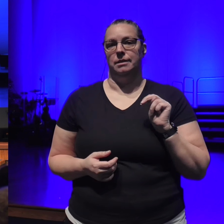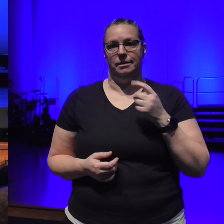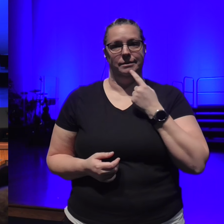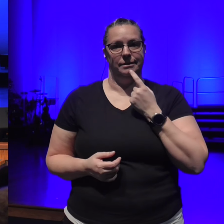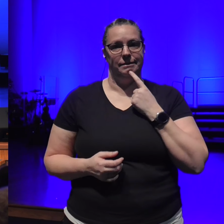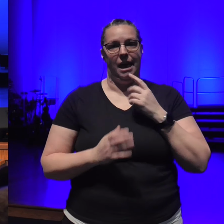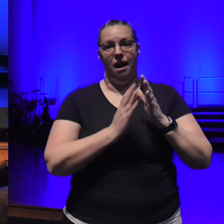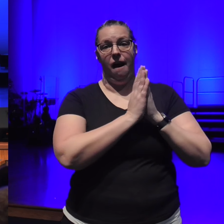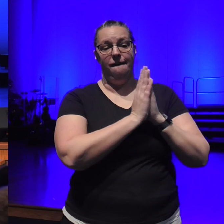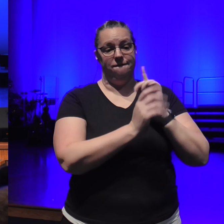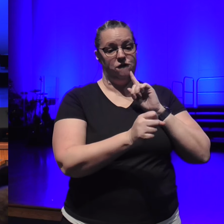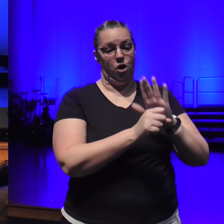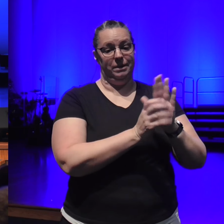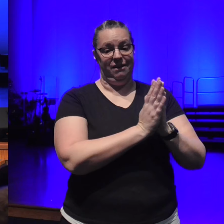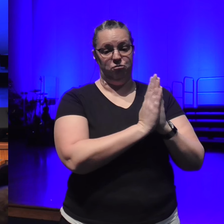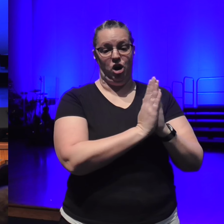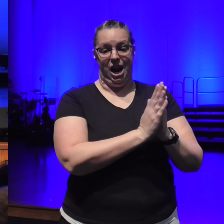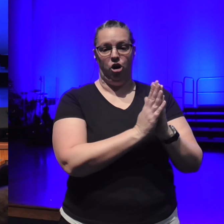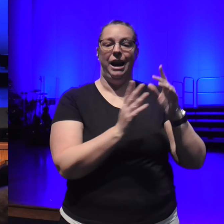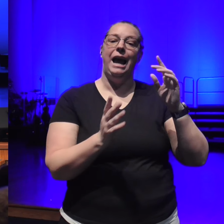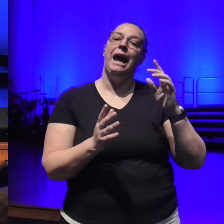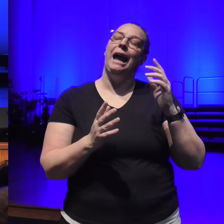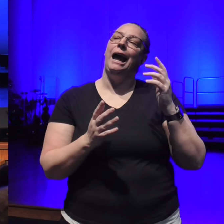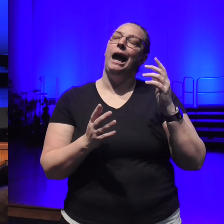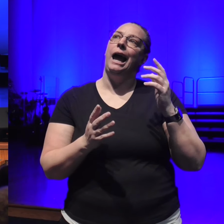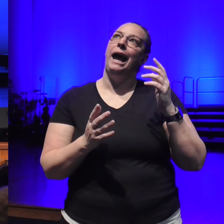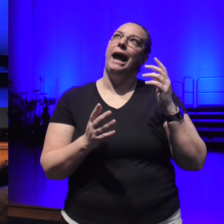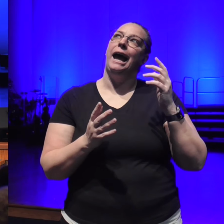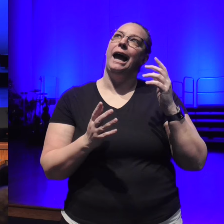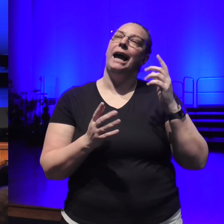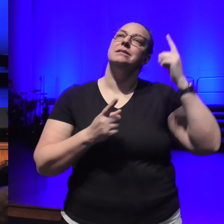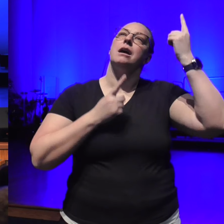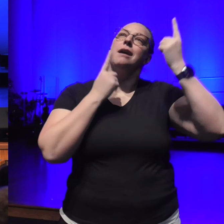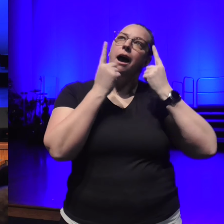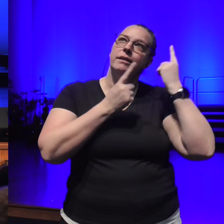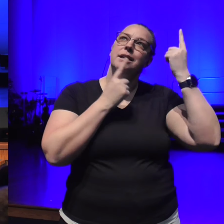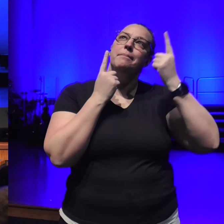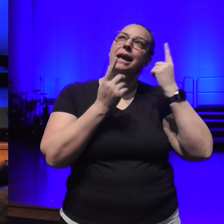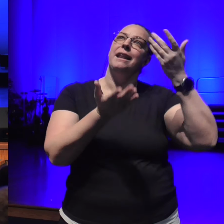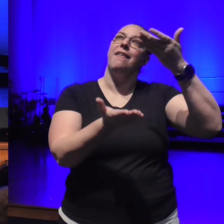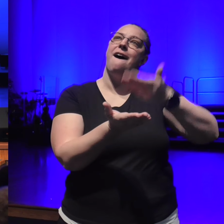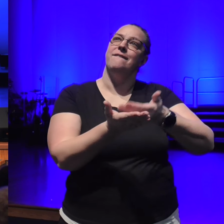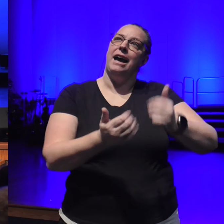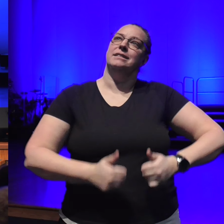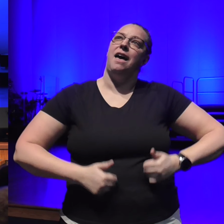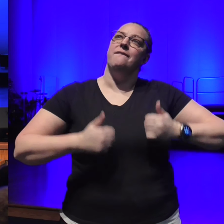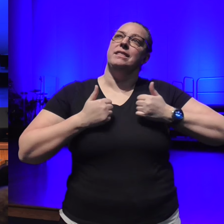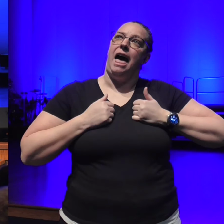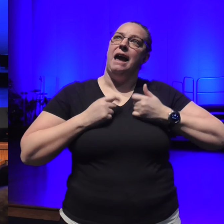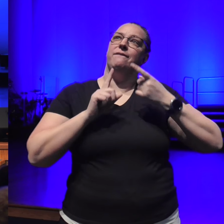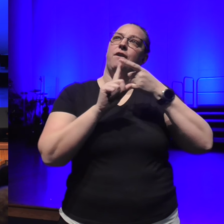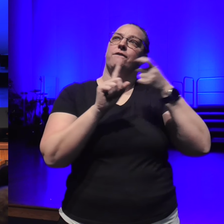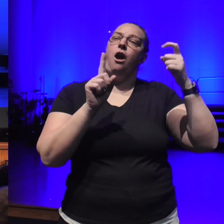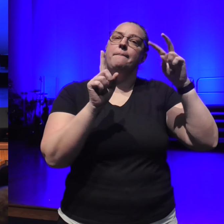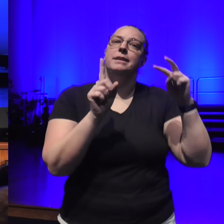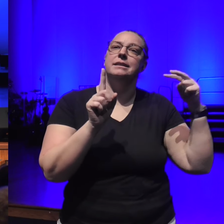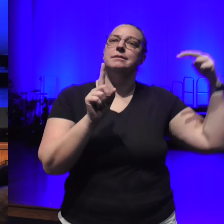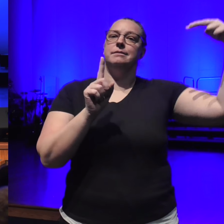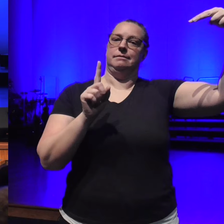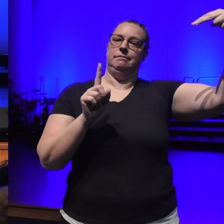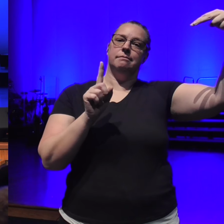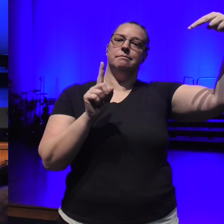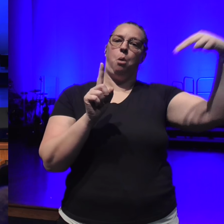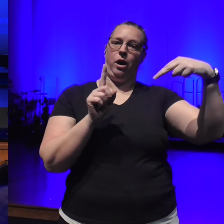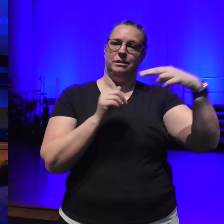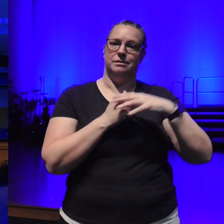prayer that it's contemplating the facts of life from the highest point of view. It's not just sitting down and thinking, what do I want to have happen here or